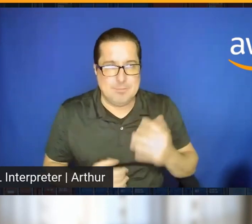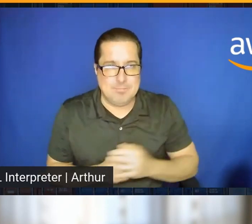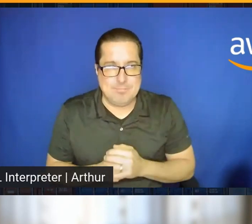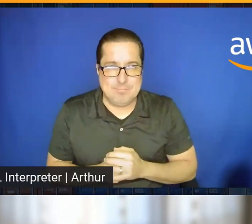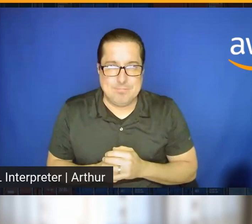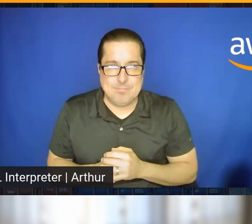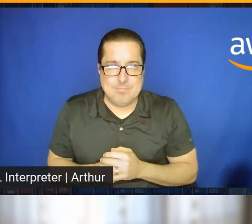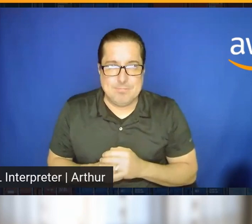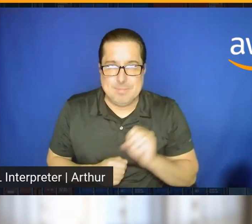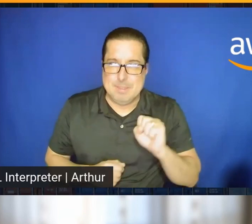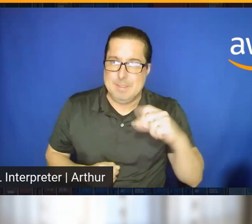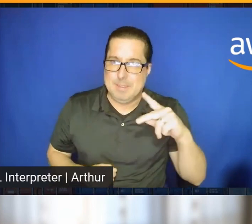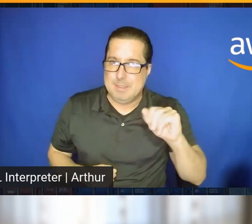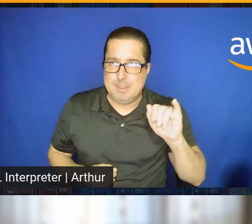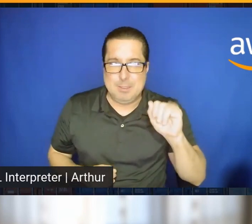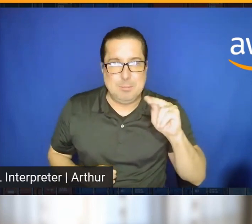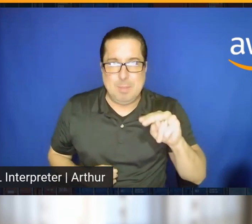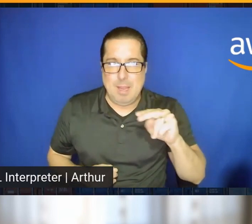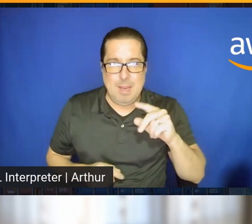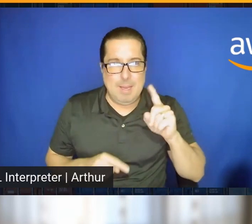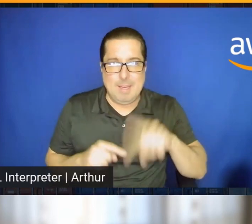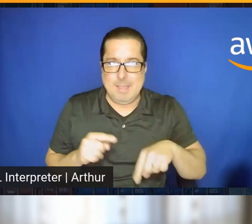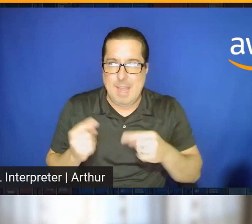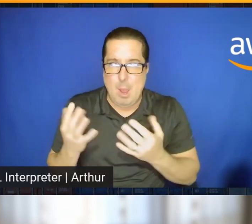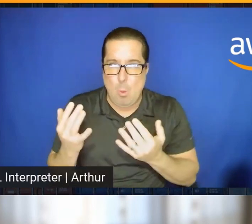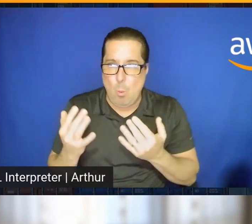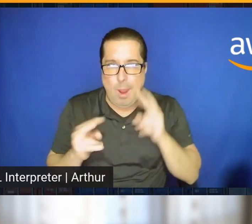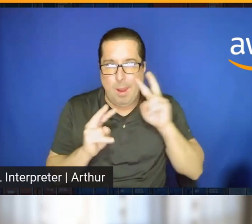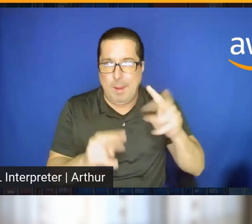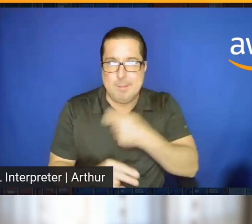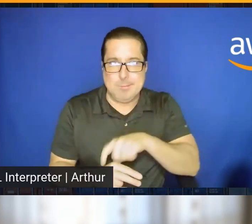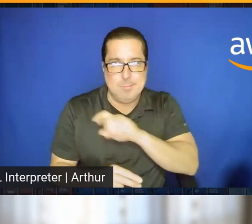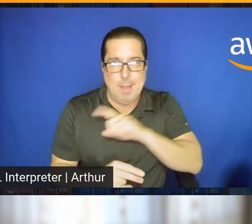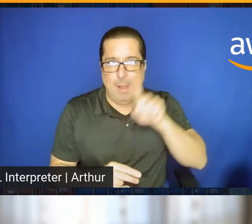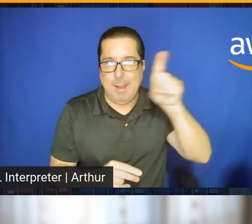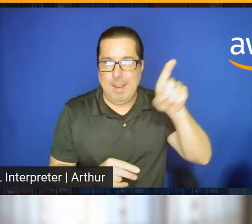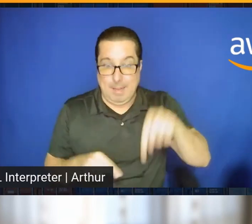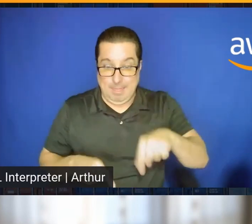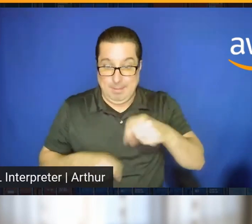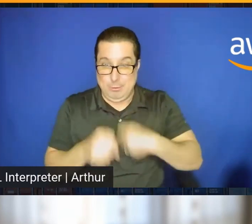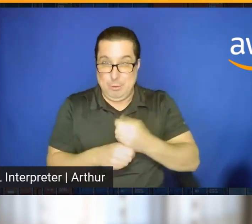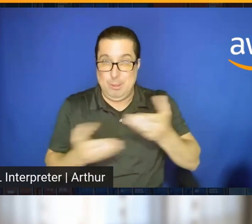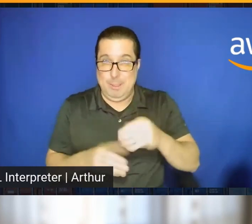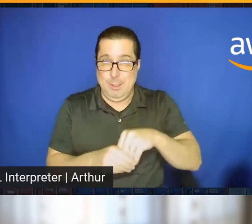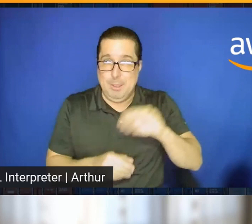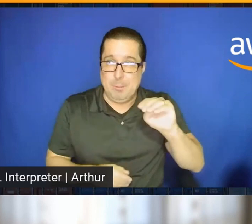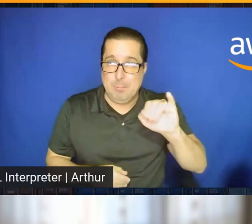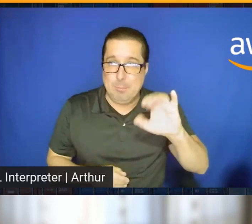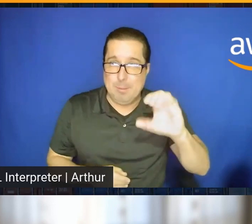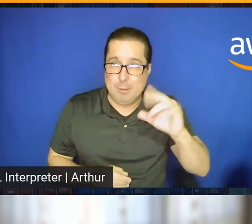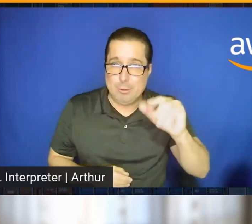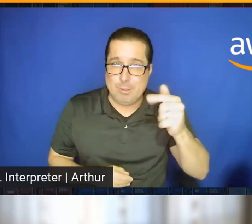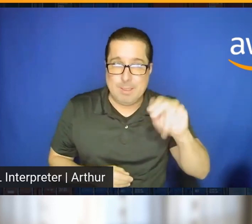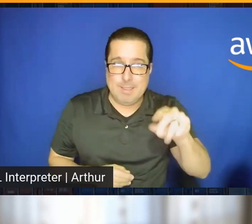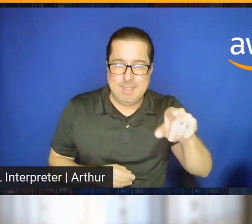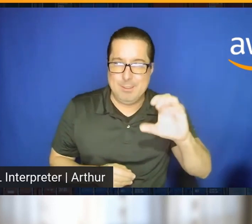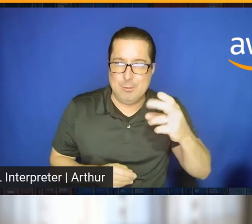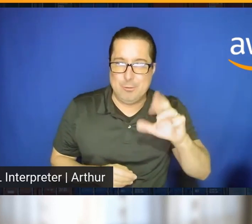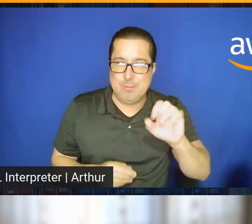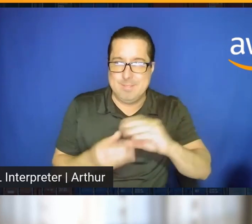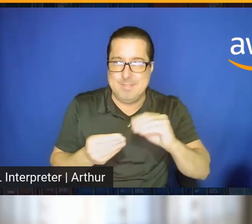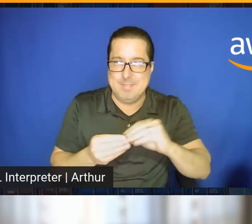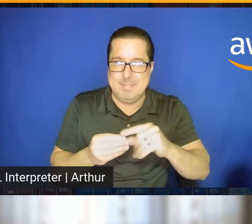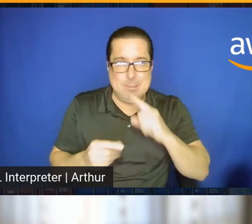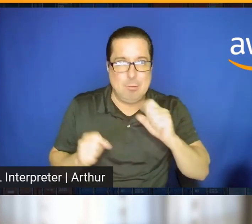wait. It's been very cold here in Michigan this year. Yeah. Definitely ready